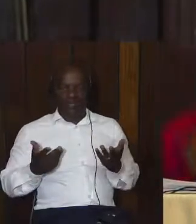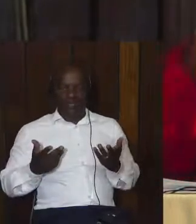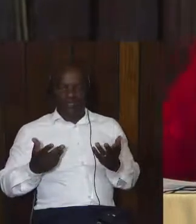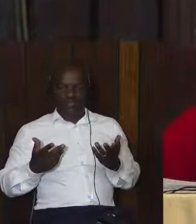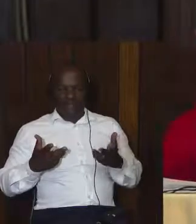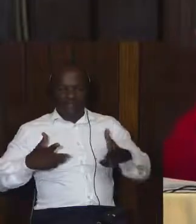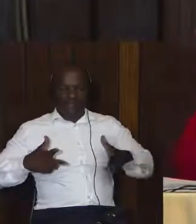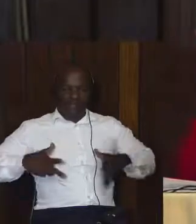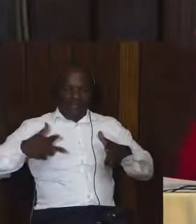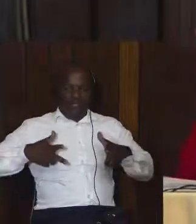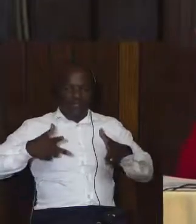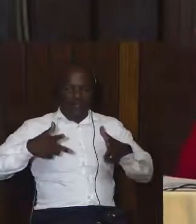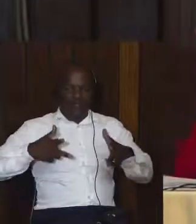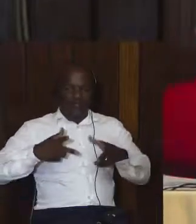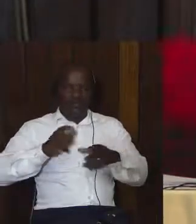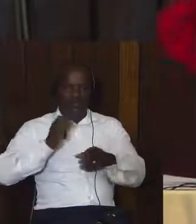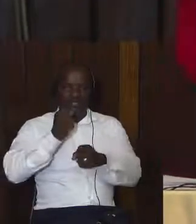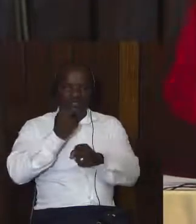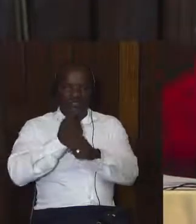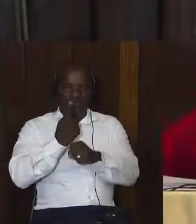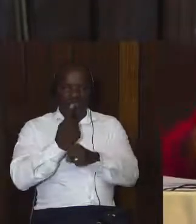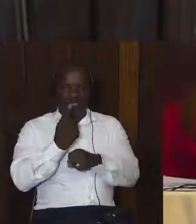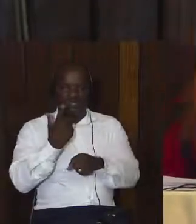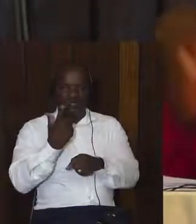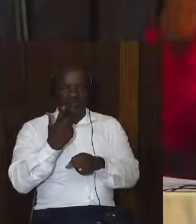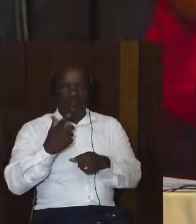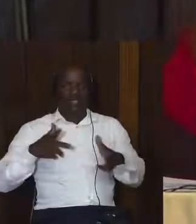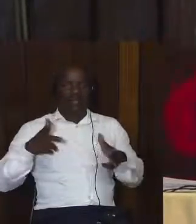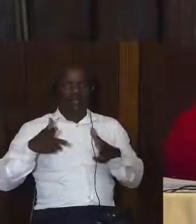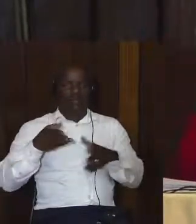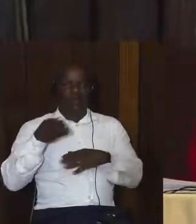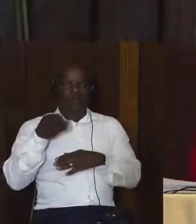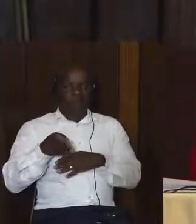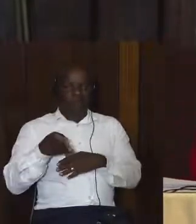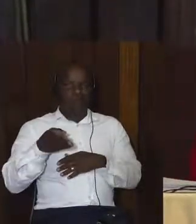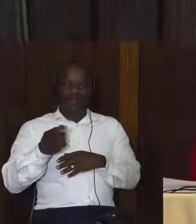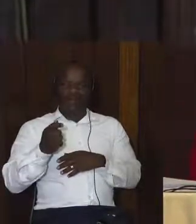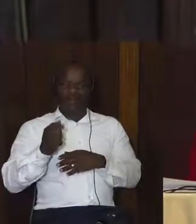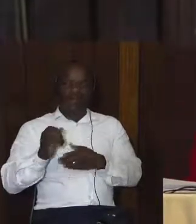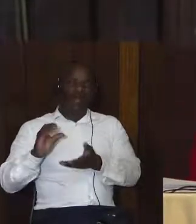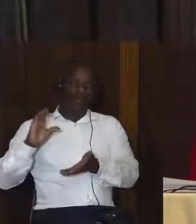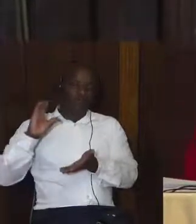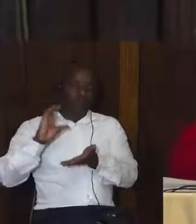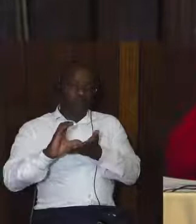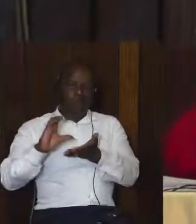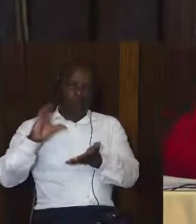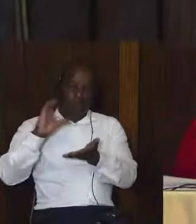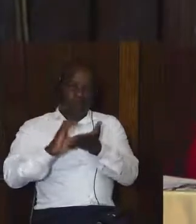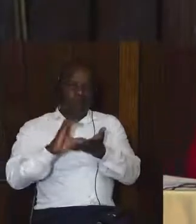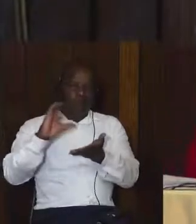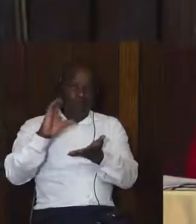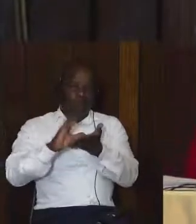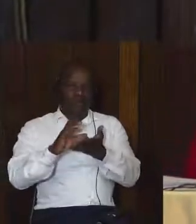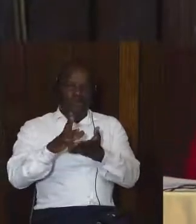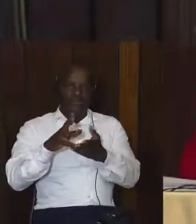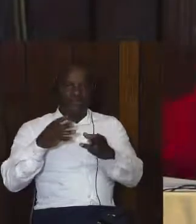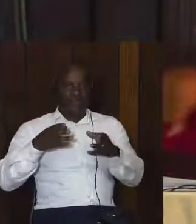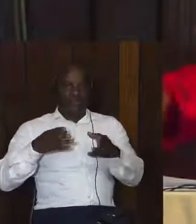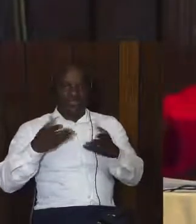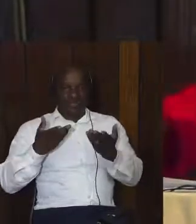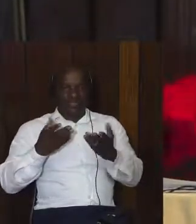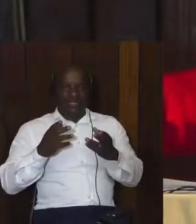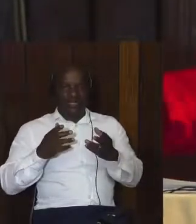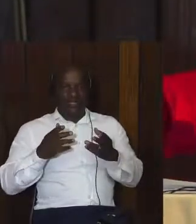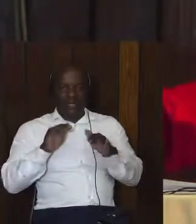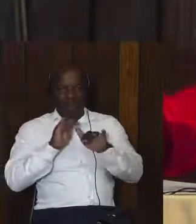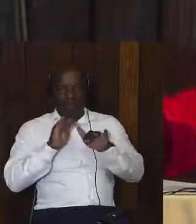anywhere because there is no ridership there. It's just a skeleton that is here, but we invest money there. But there are no people who have been transported by Gautrain,